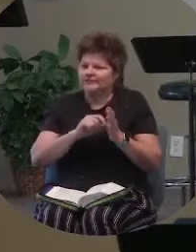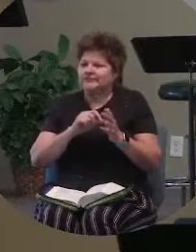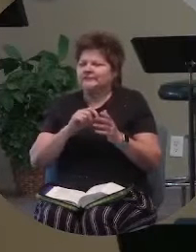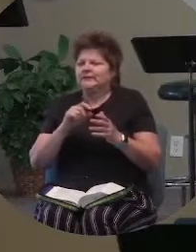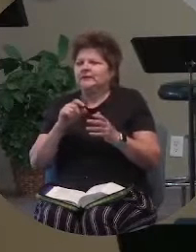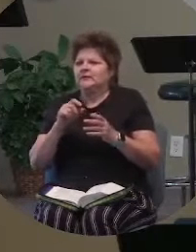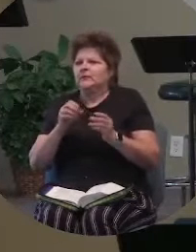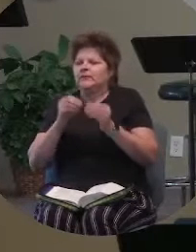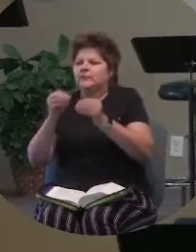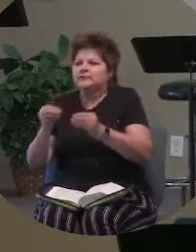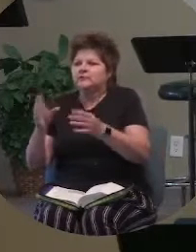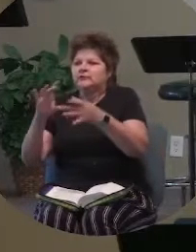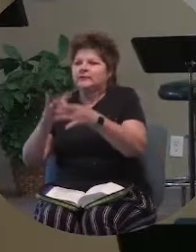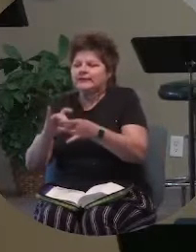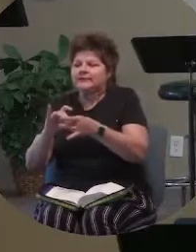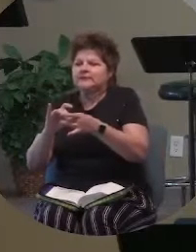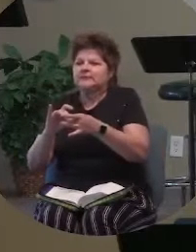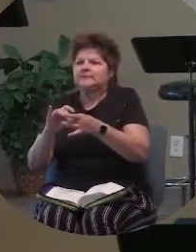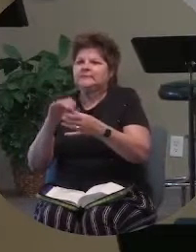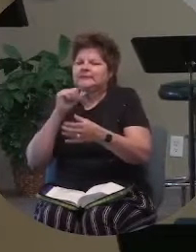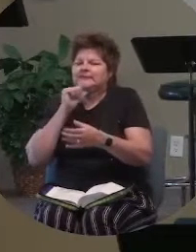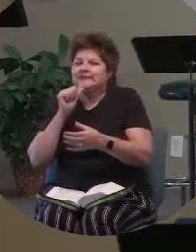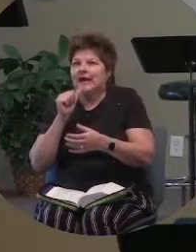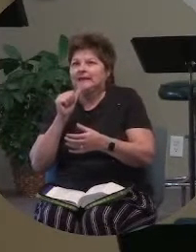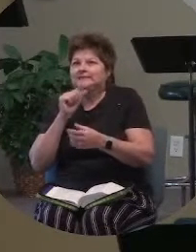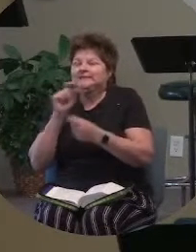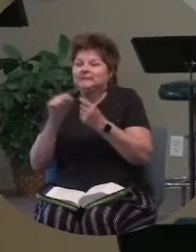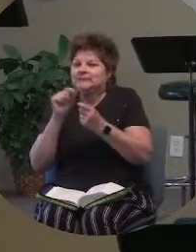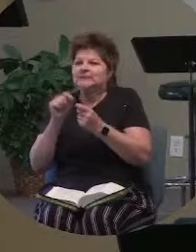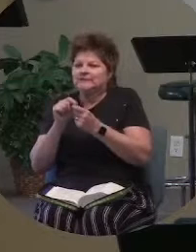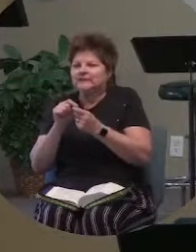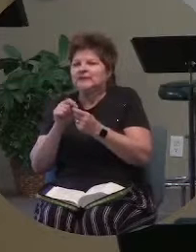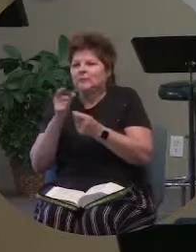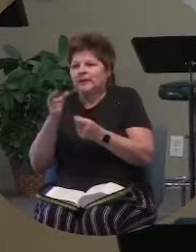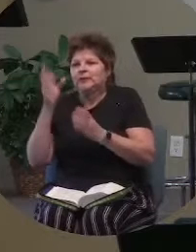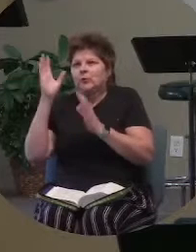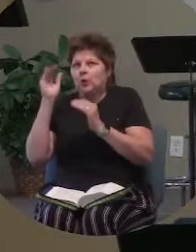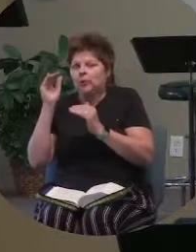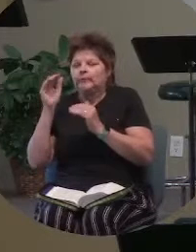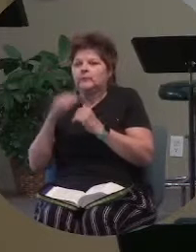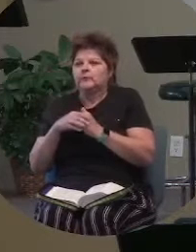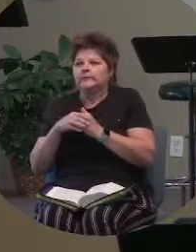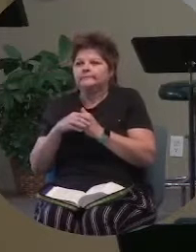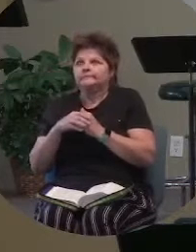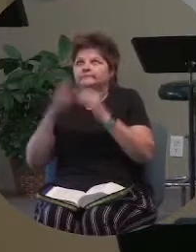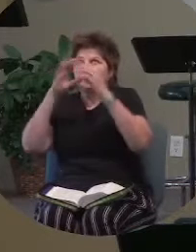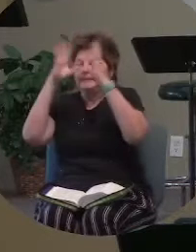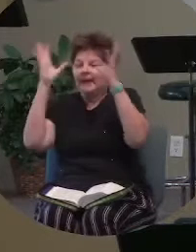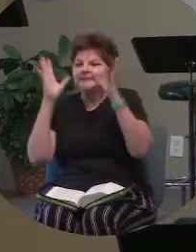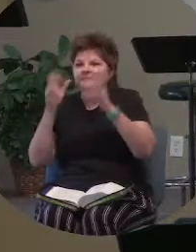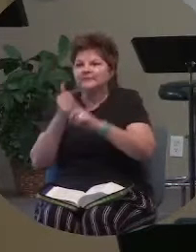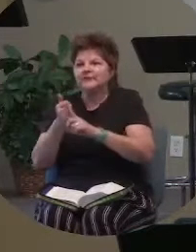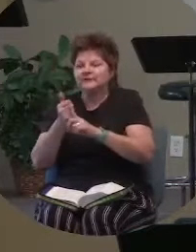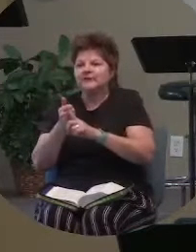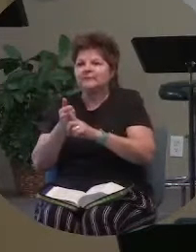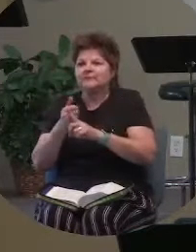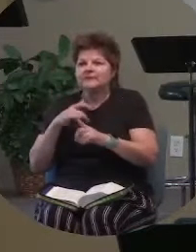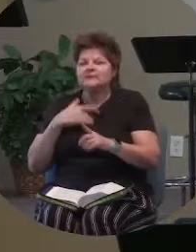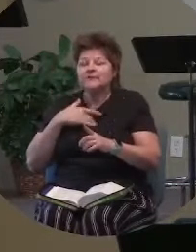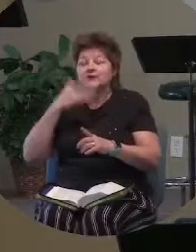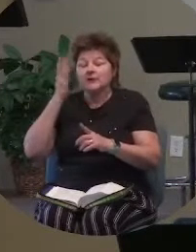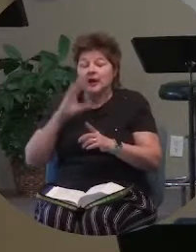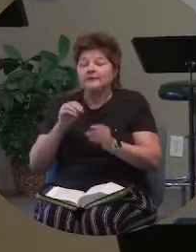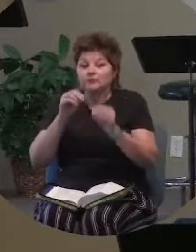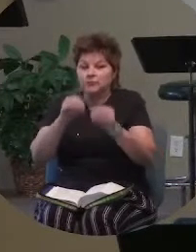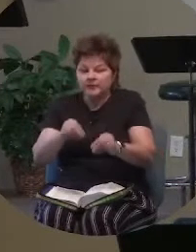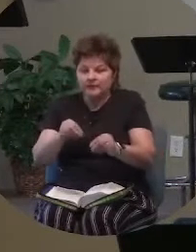relationship that is not exactly what you had hoped or dreamed of. And yet you feel like God is leading you, God's